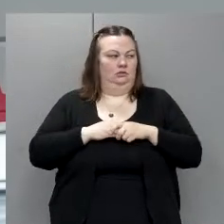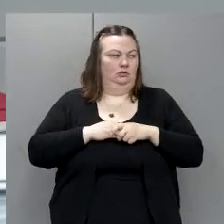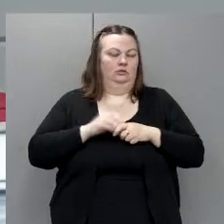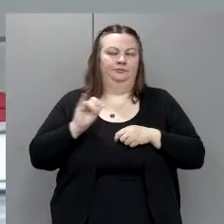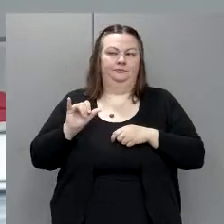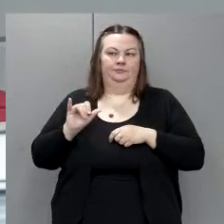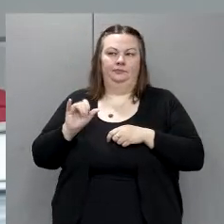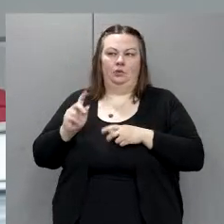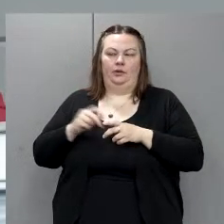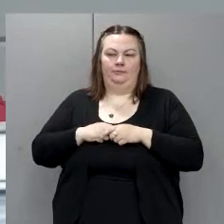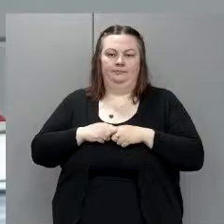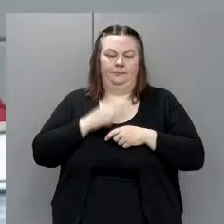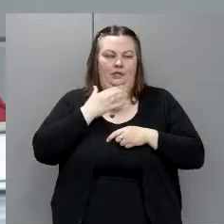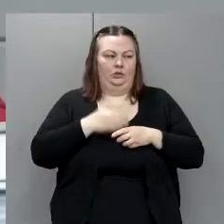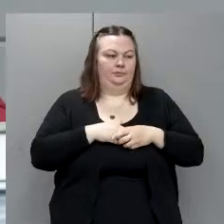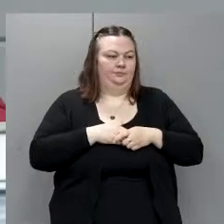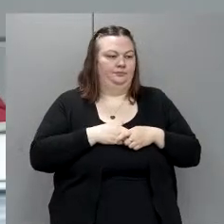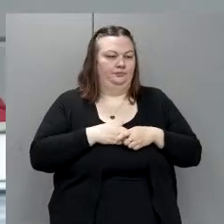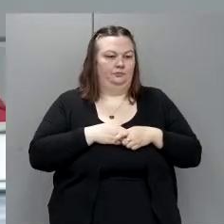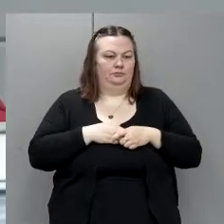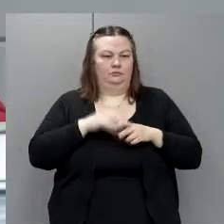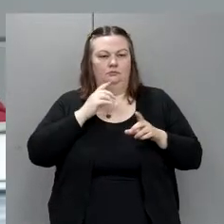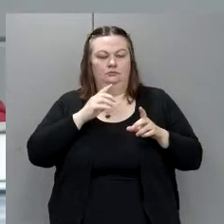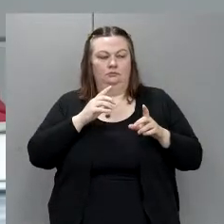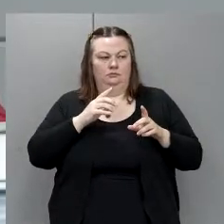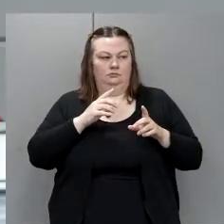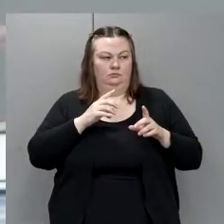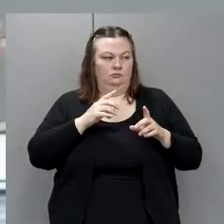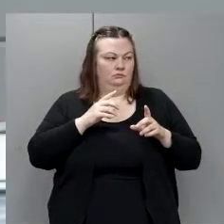Okay. Thank you. Point of order.